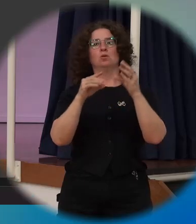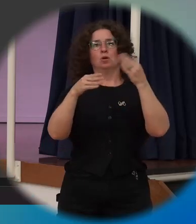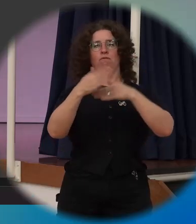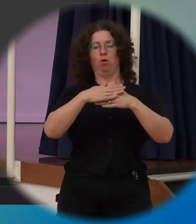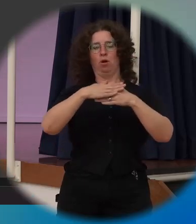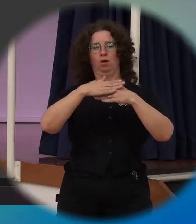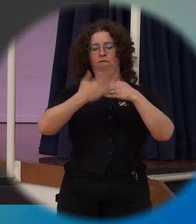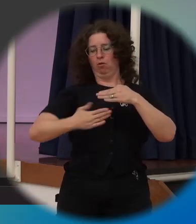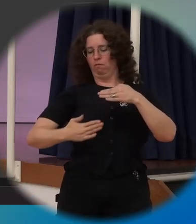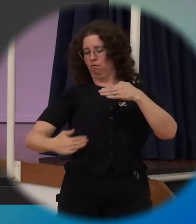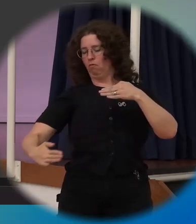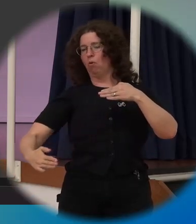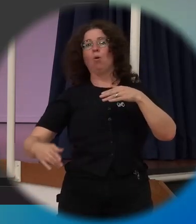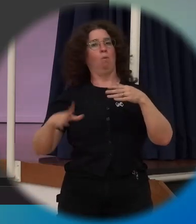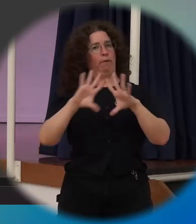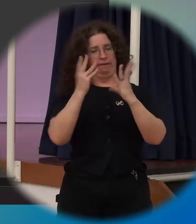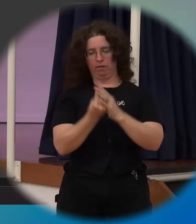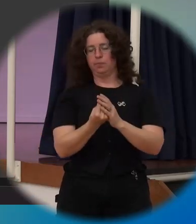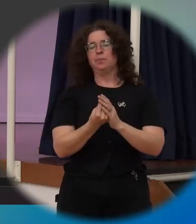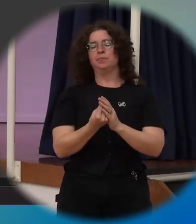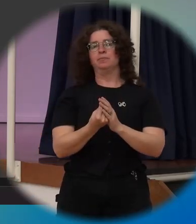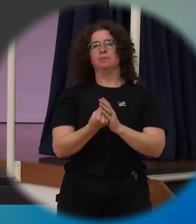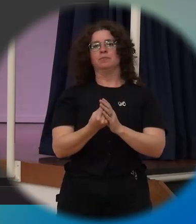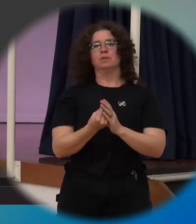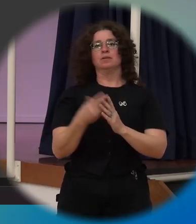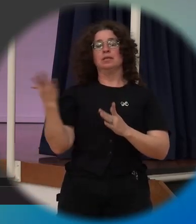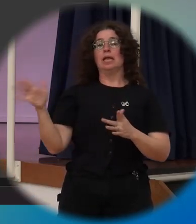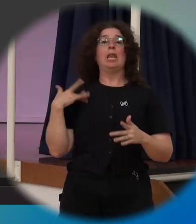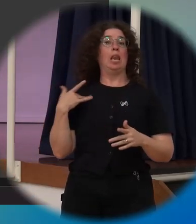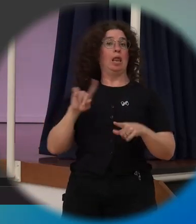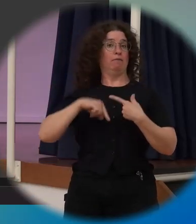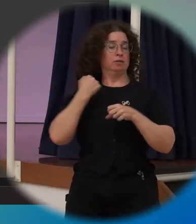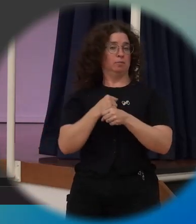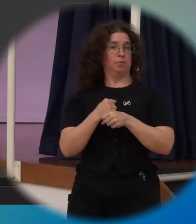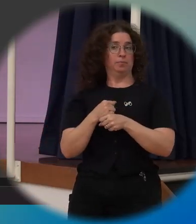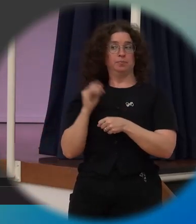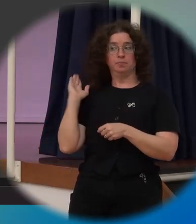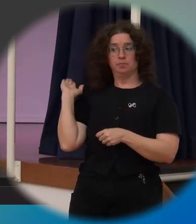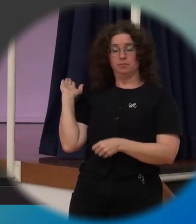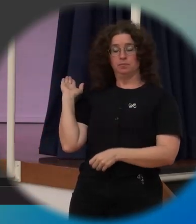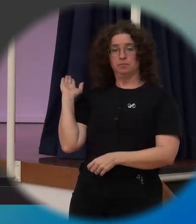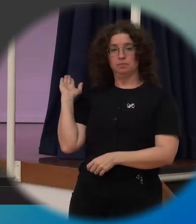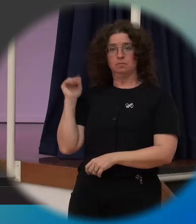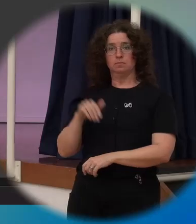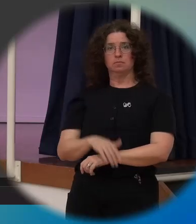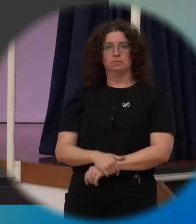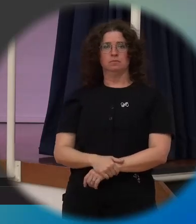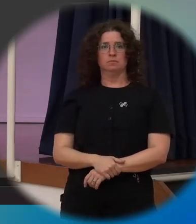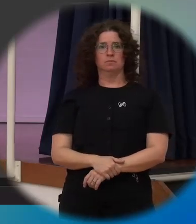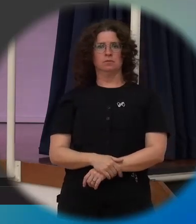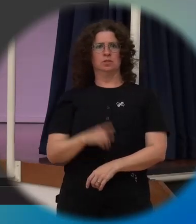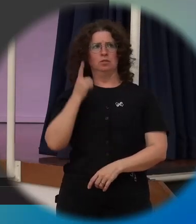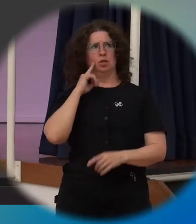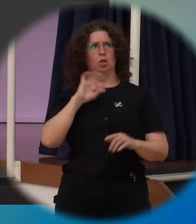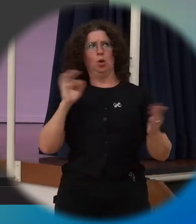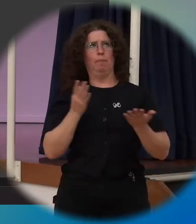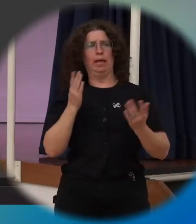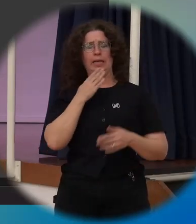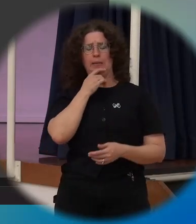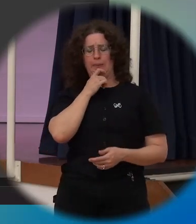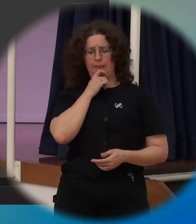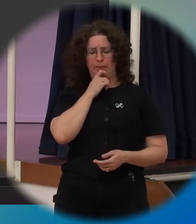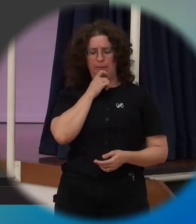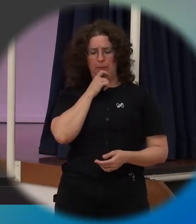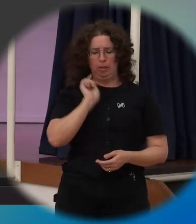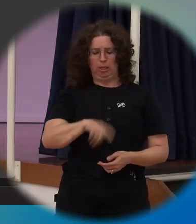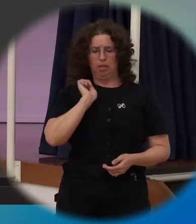and scripts. Here I got a live example showing how it is done. I don't think it's playing, so I'm gonna have to maybe